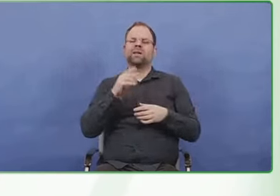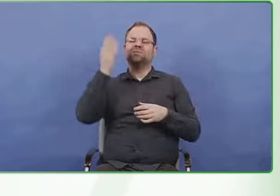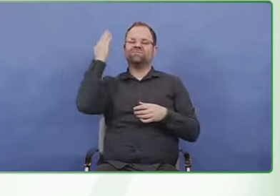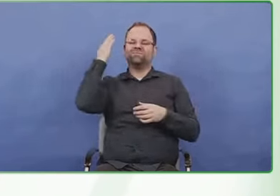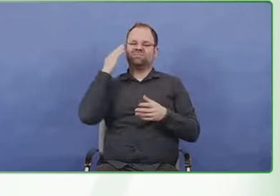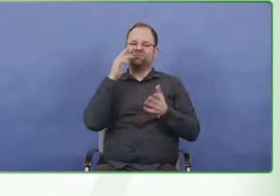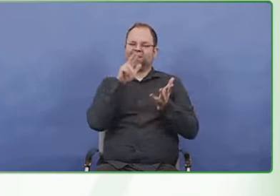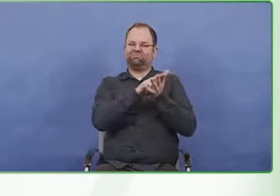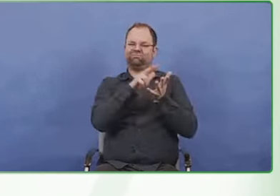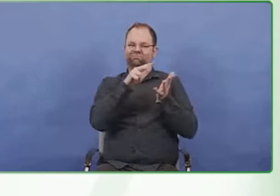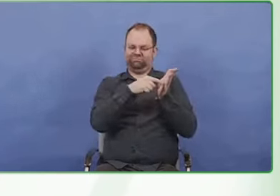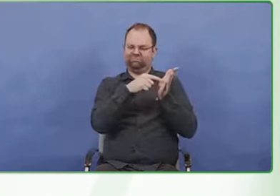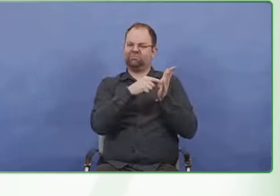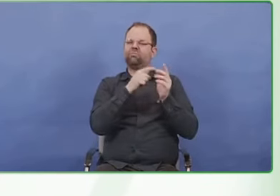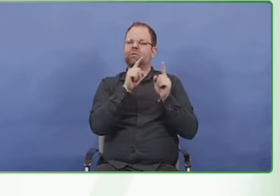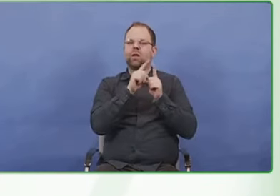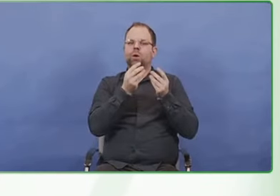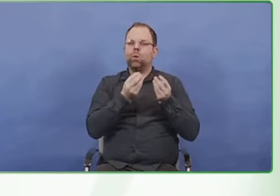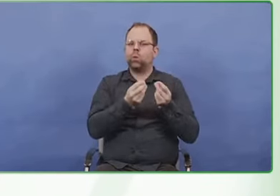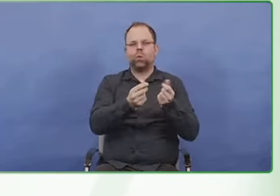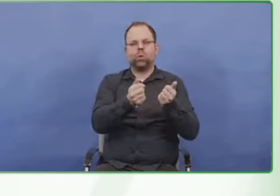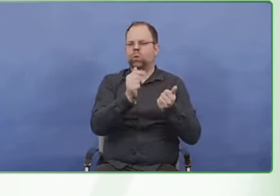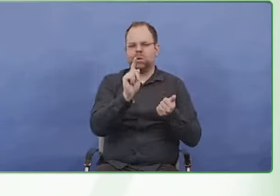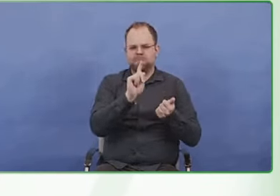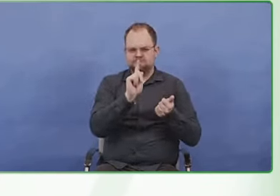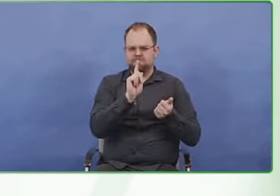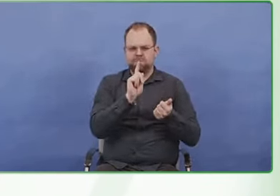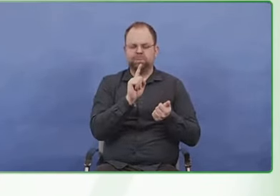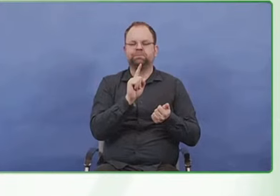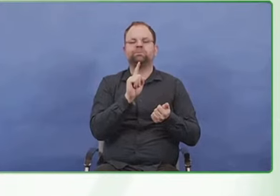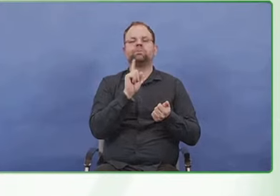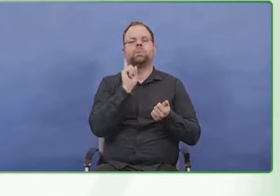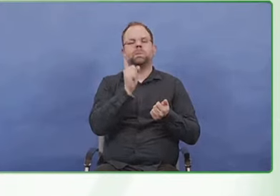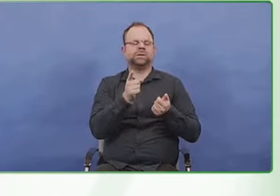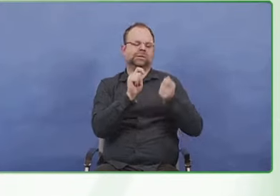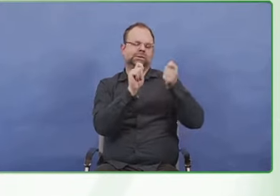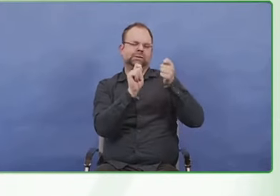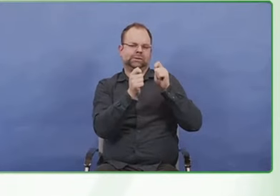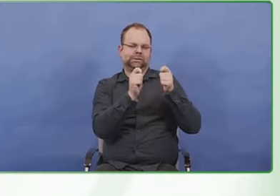means fines on violators of accessibility.